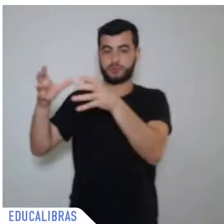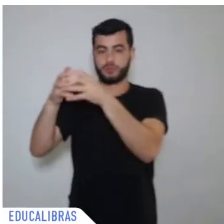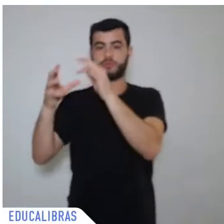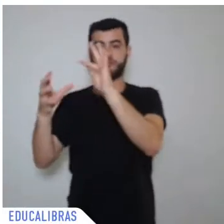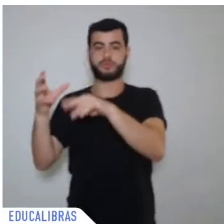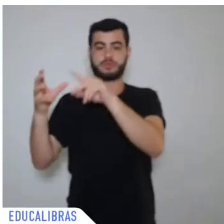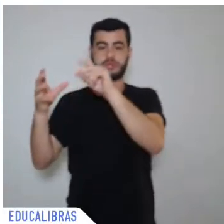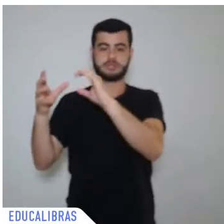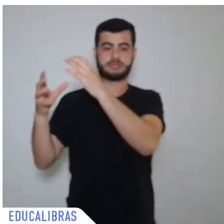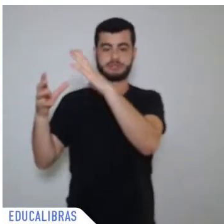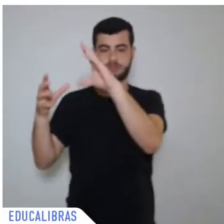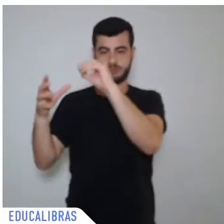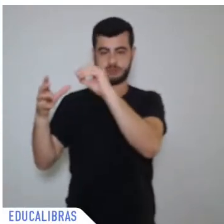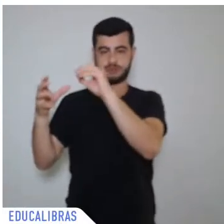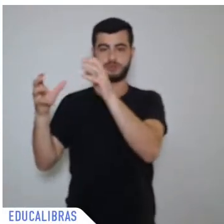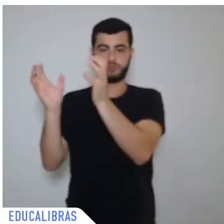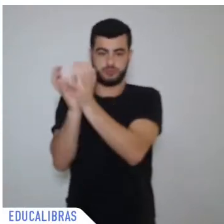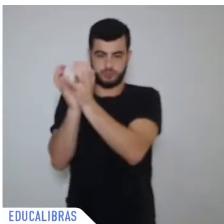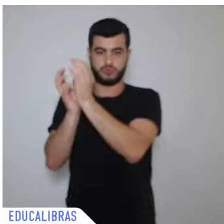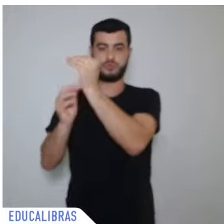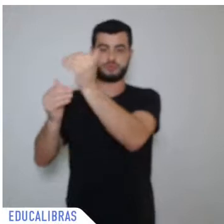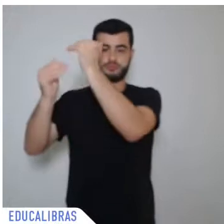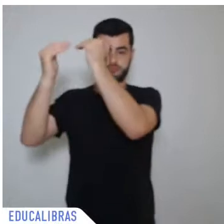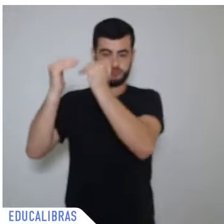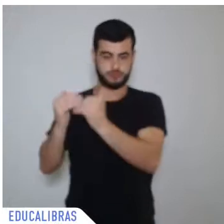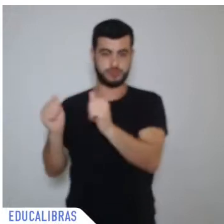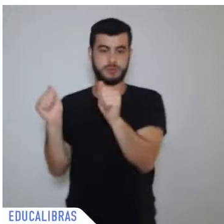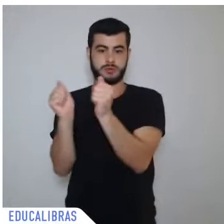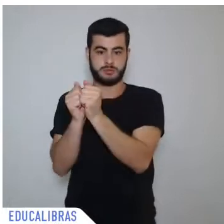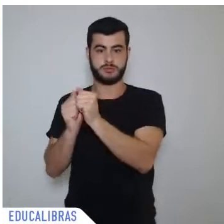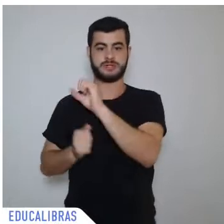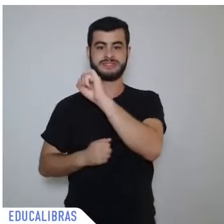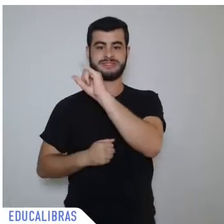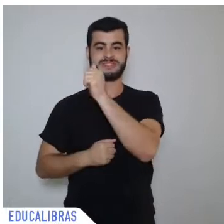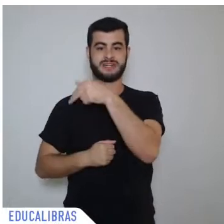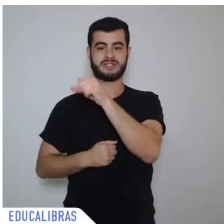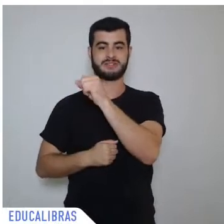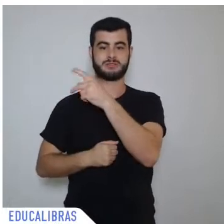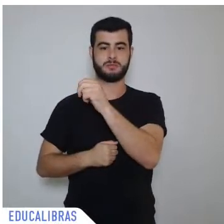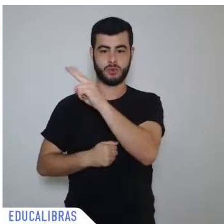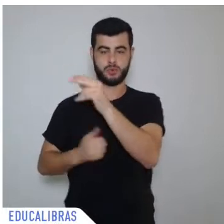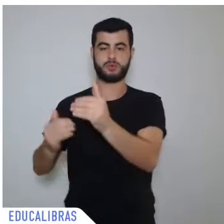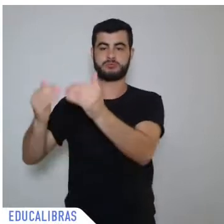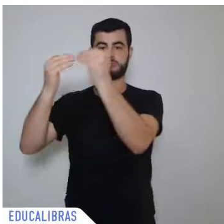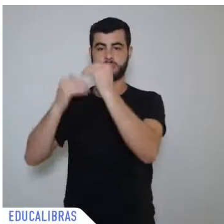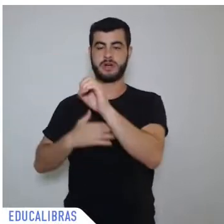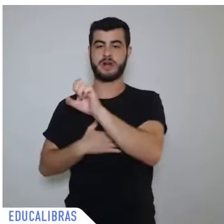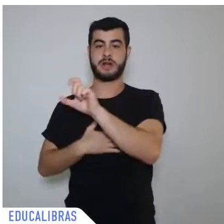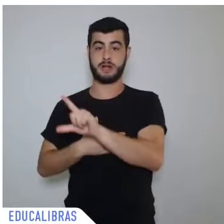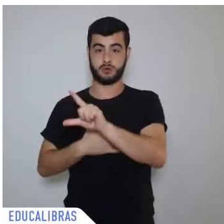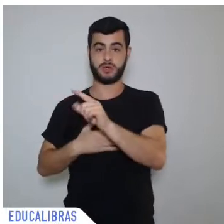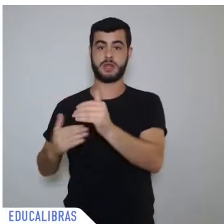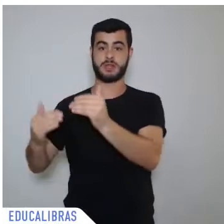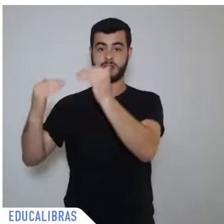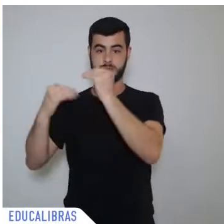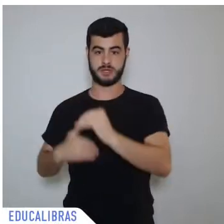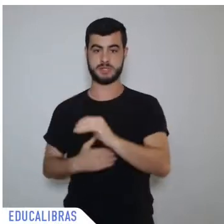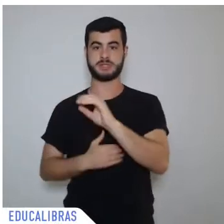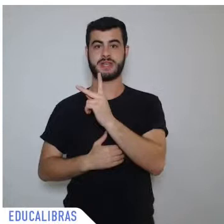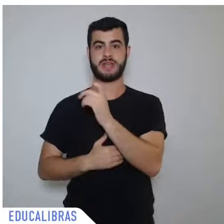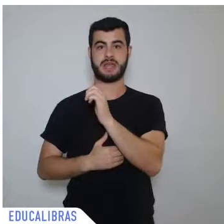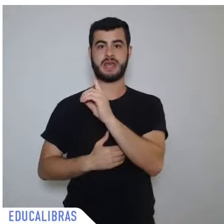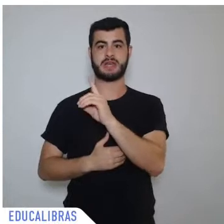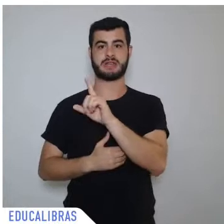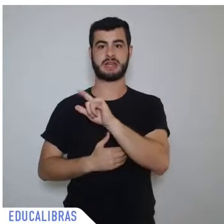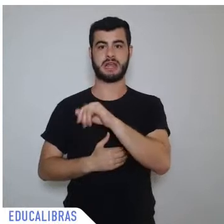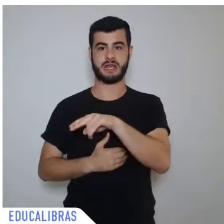Chico Setúbal Foundation, the Political Observatory of Latin America at Sciences Po, Educalibras, and